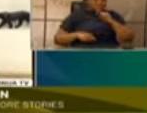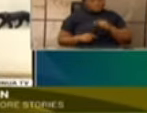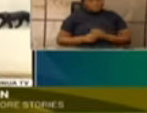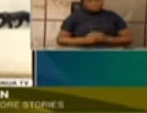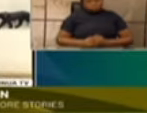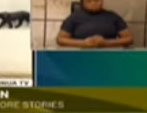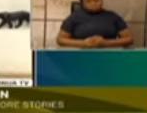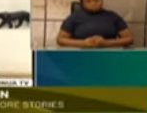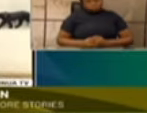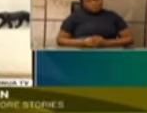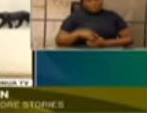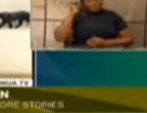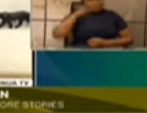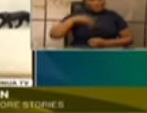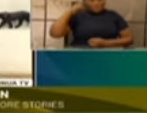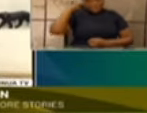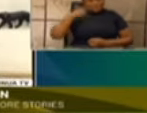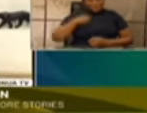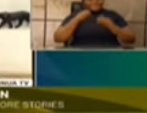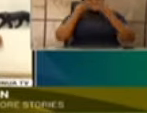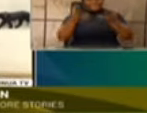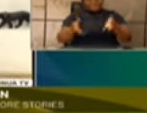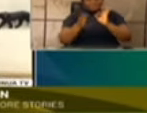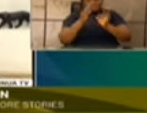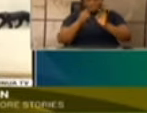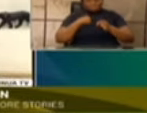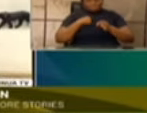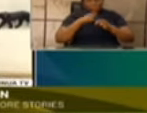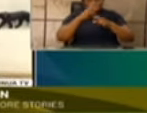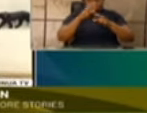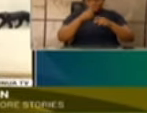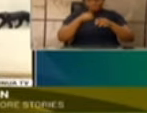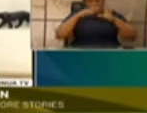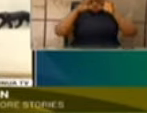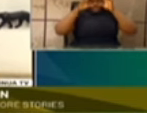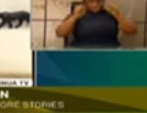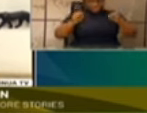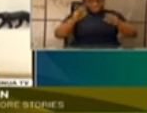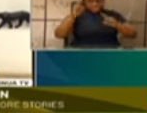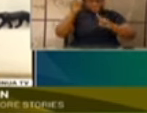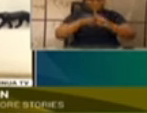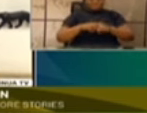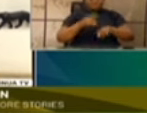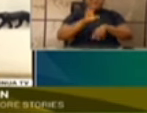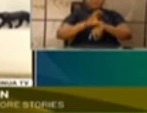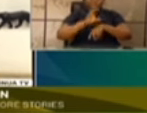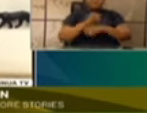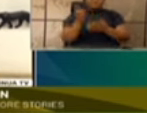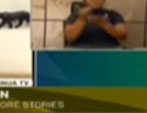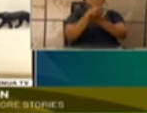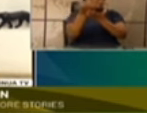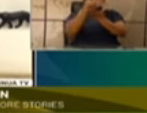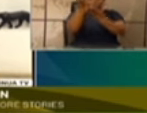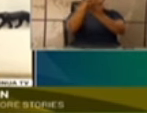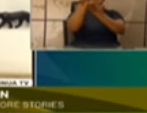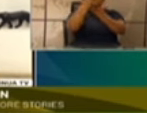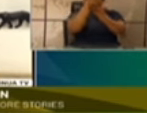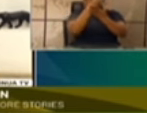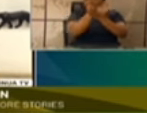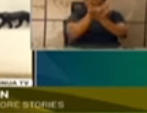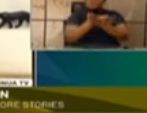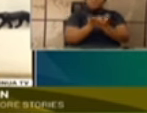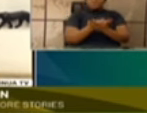That is why I keep telling you me ye gana man penin de enso no bebere dan me bua to agu me catch na wonne. As I know,